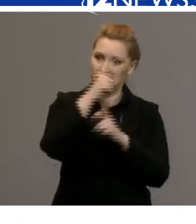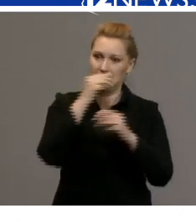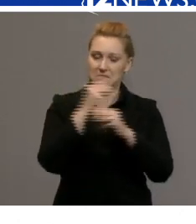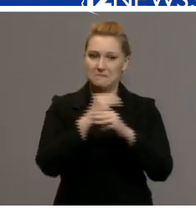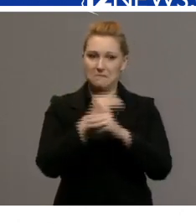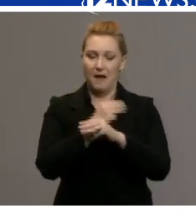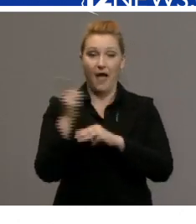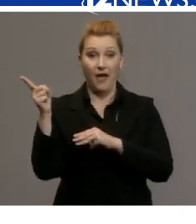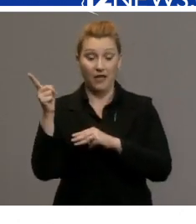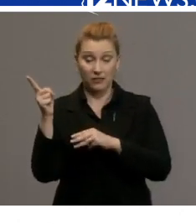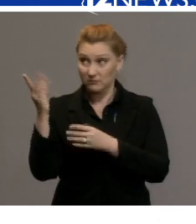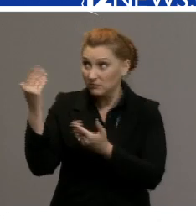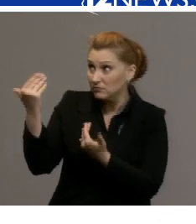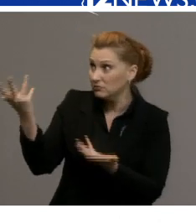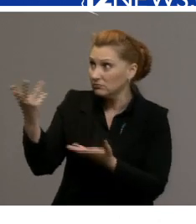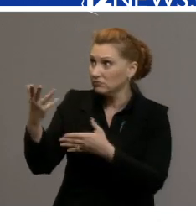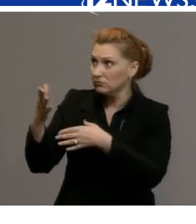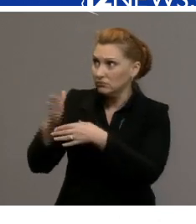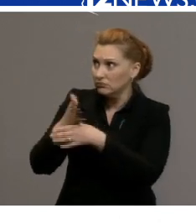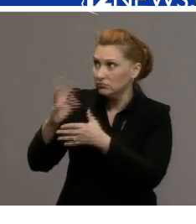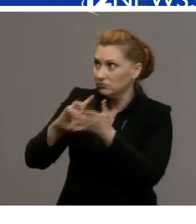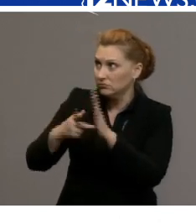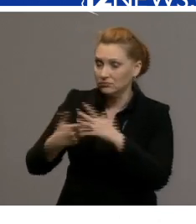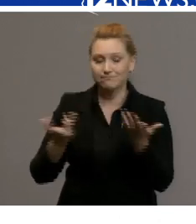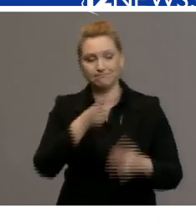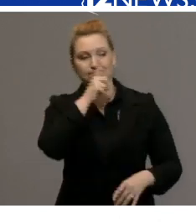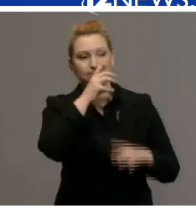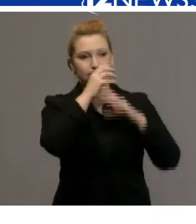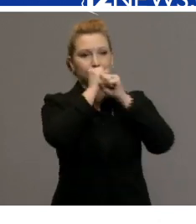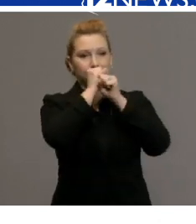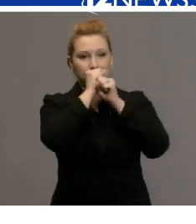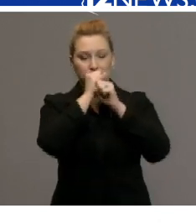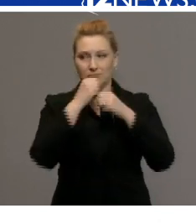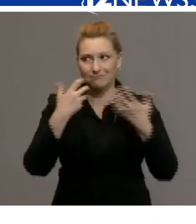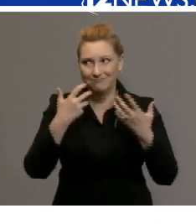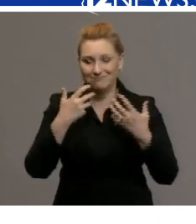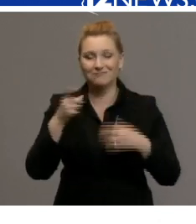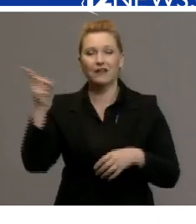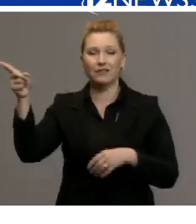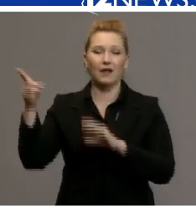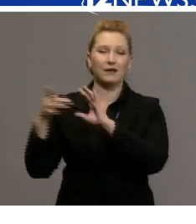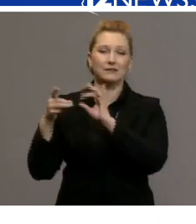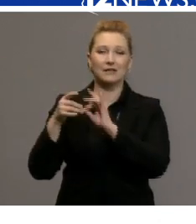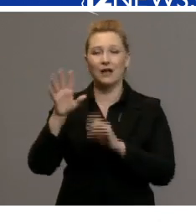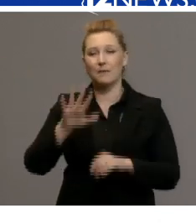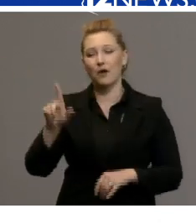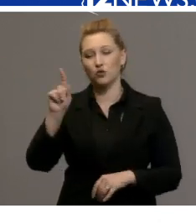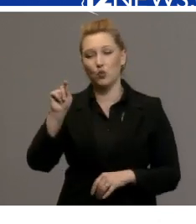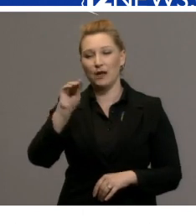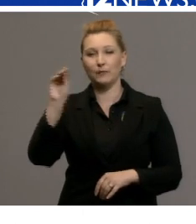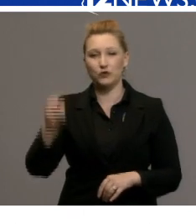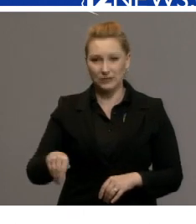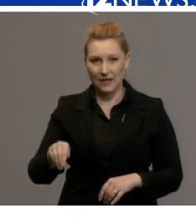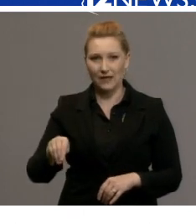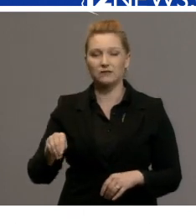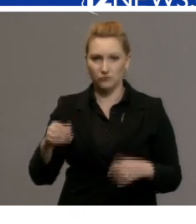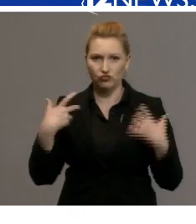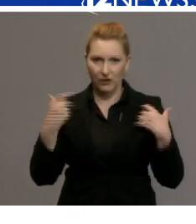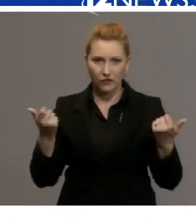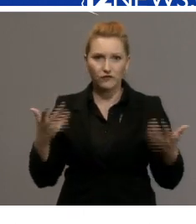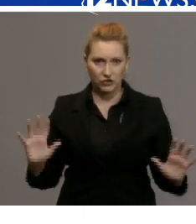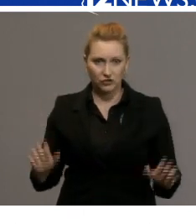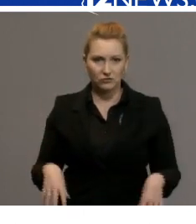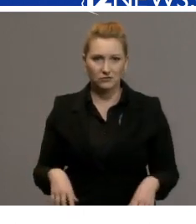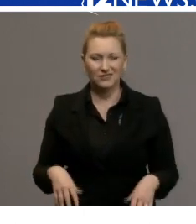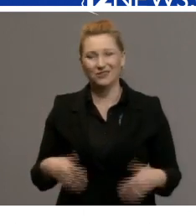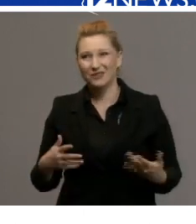20% aren't recovered, so we do that. In the purest sense, you could take the total number of cases minus like who has